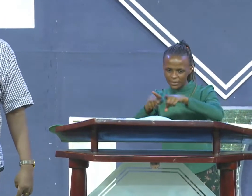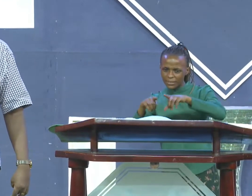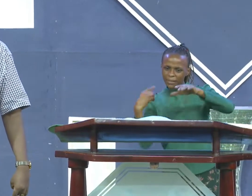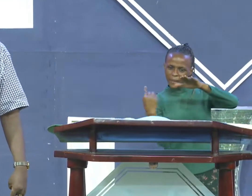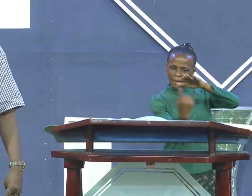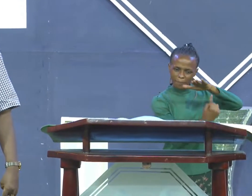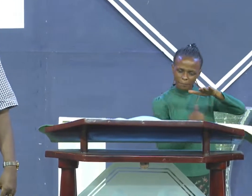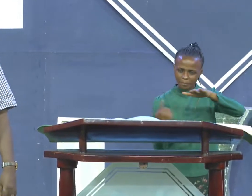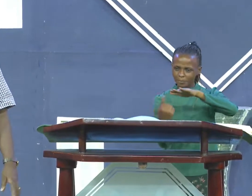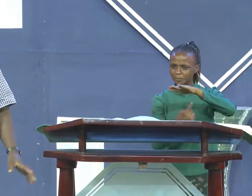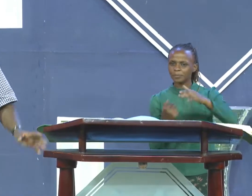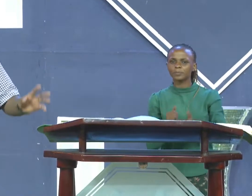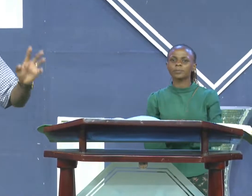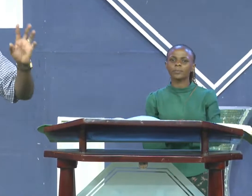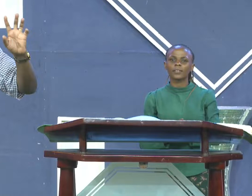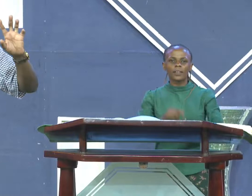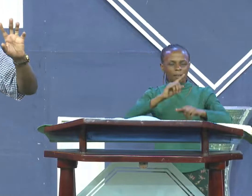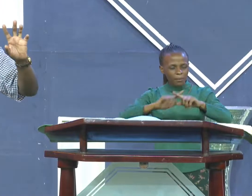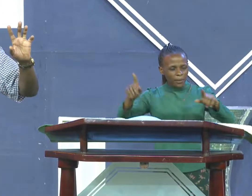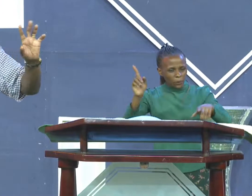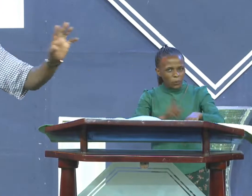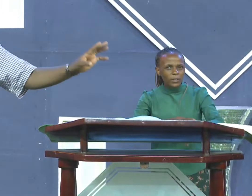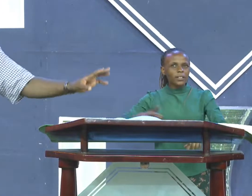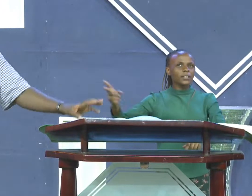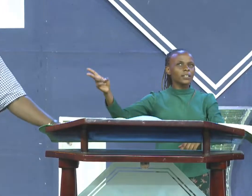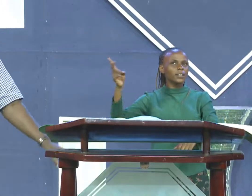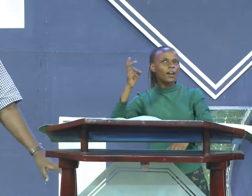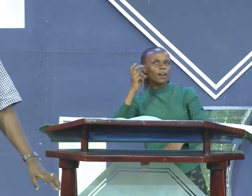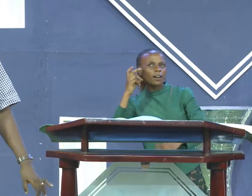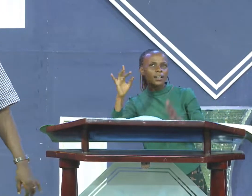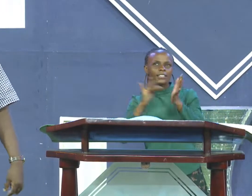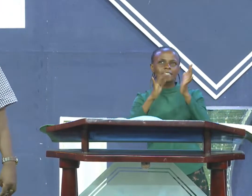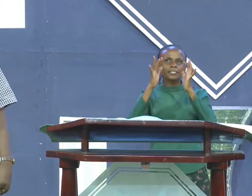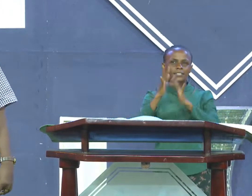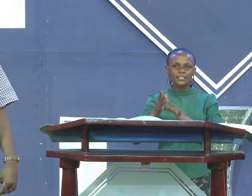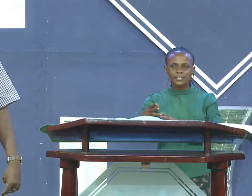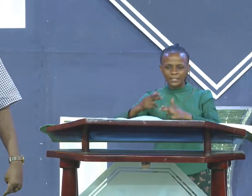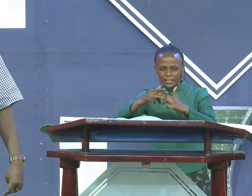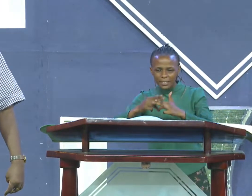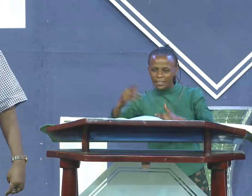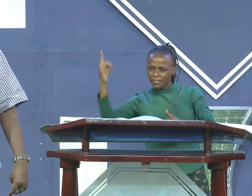state. But when he heard that Jesus was passing by, and